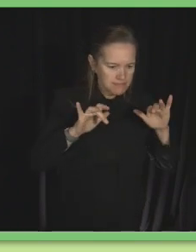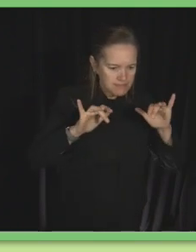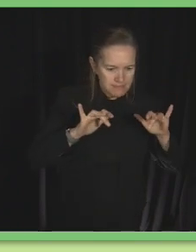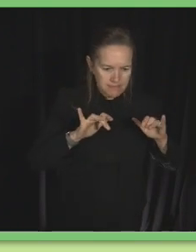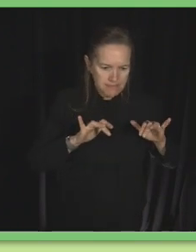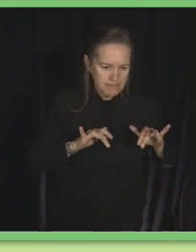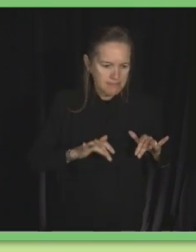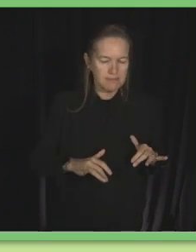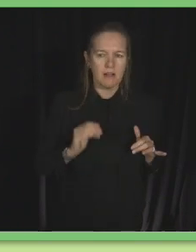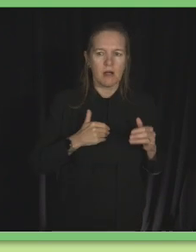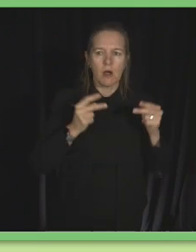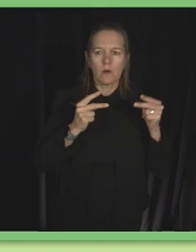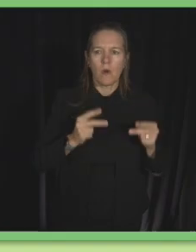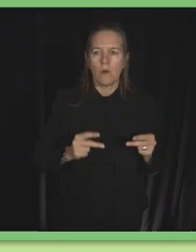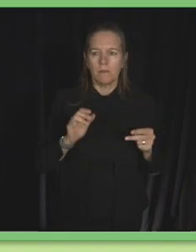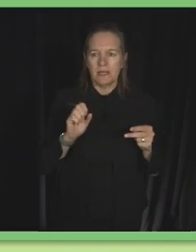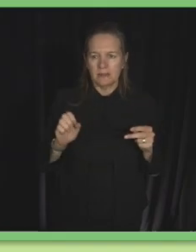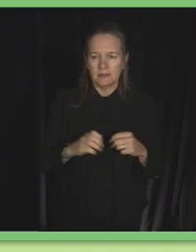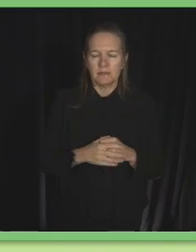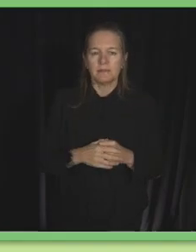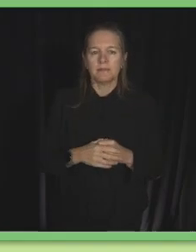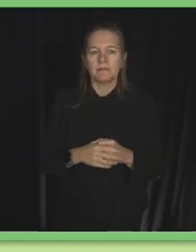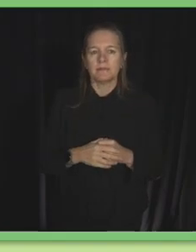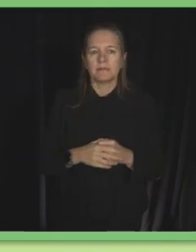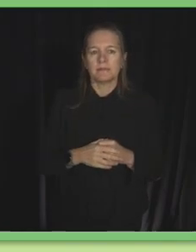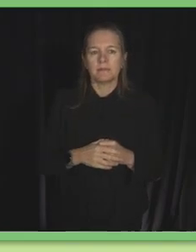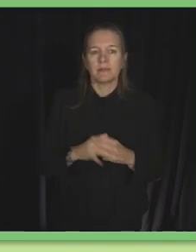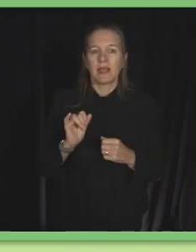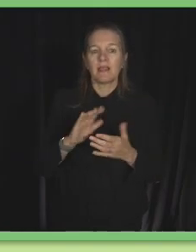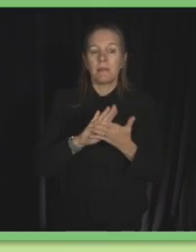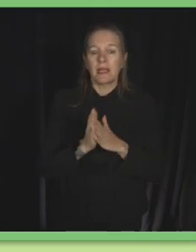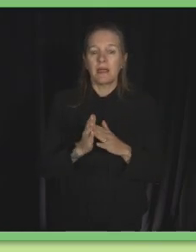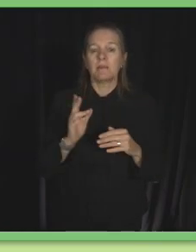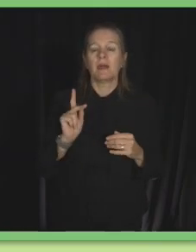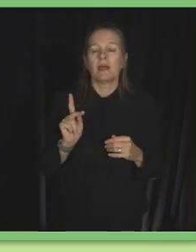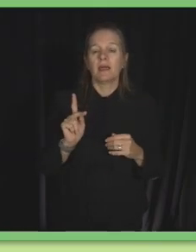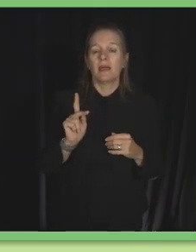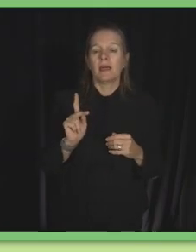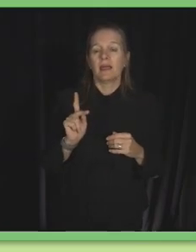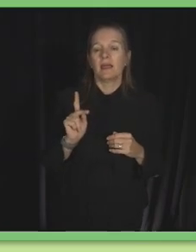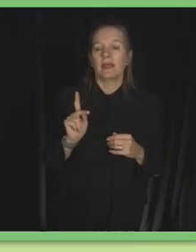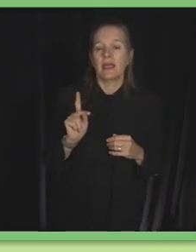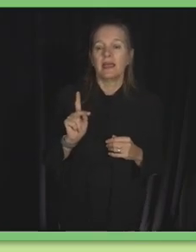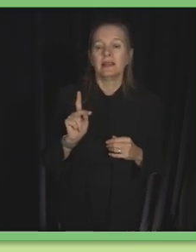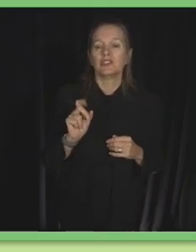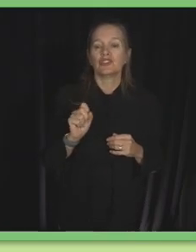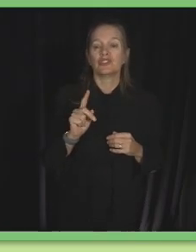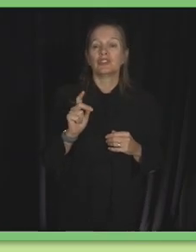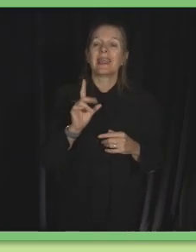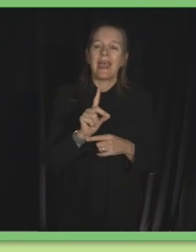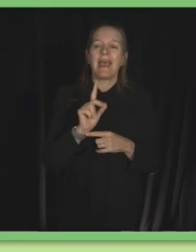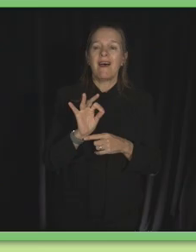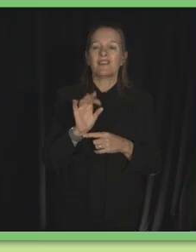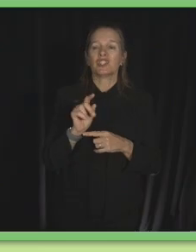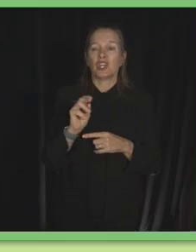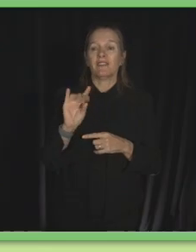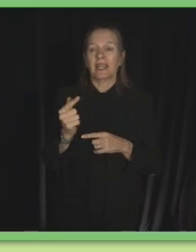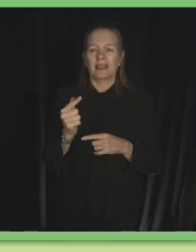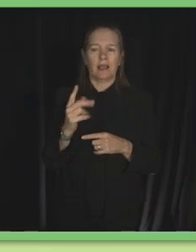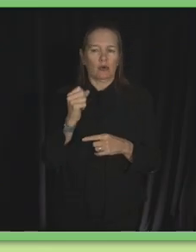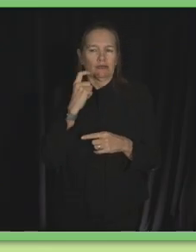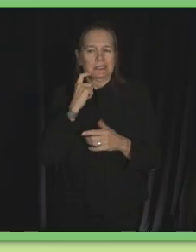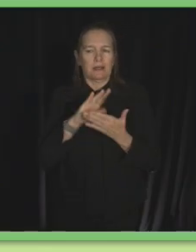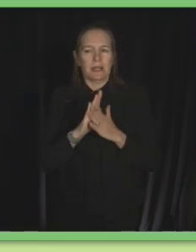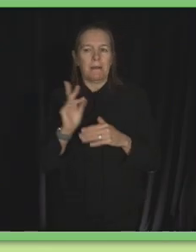base, which initially became KF Serving, and more recently Kserve, which